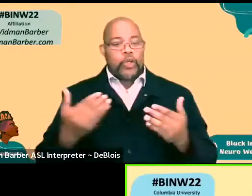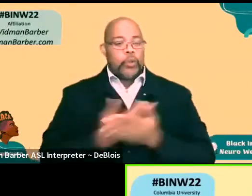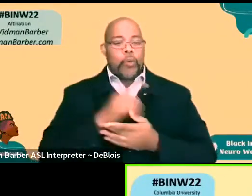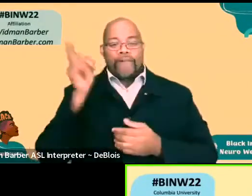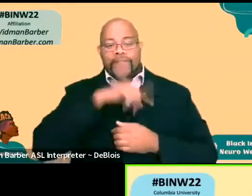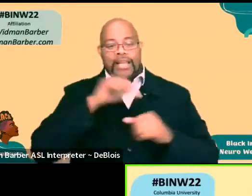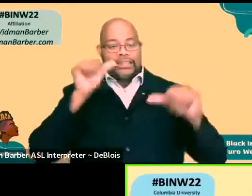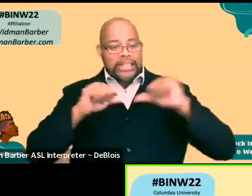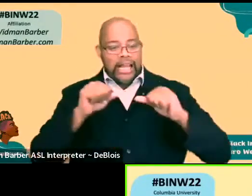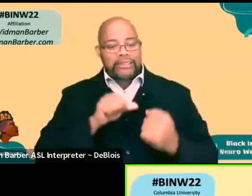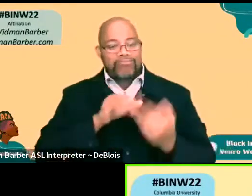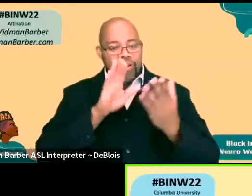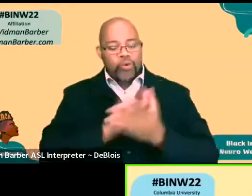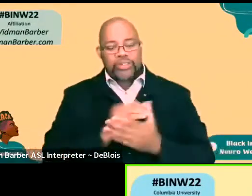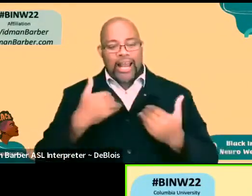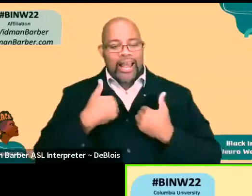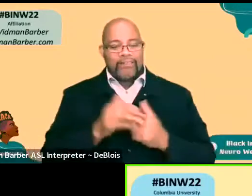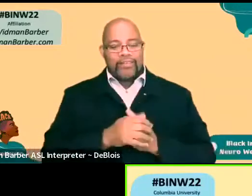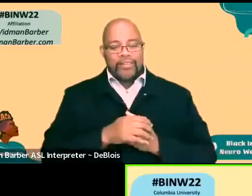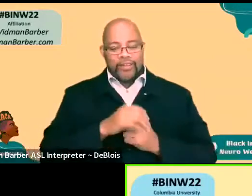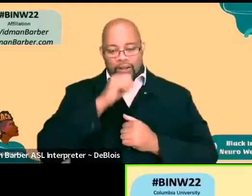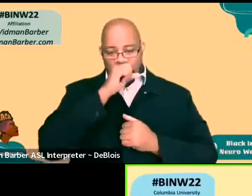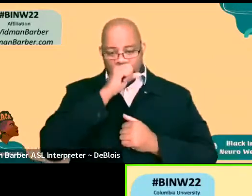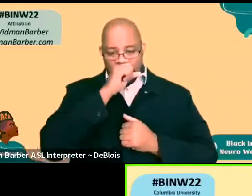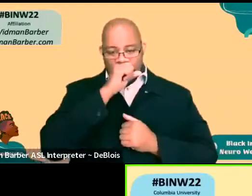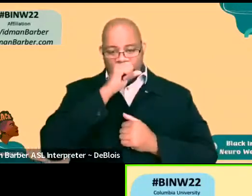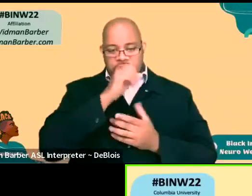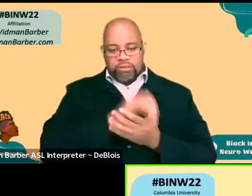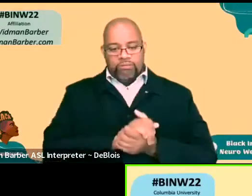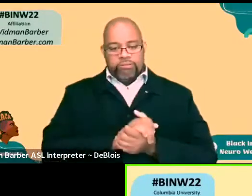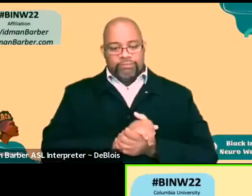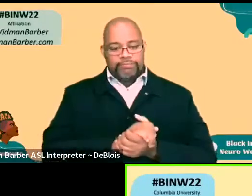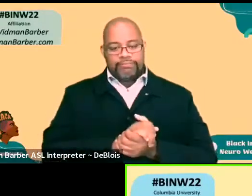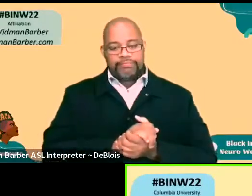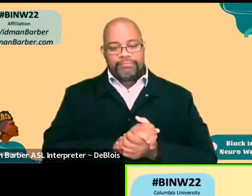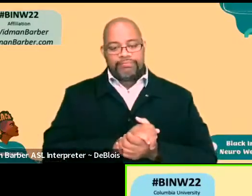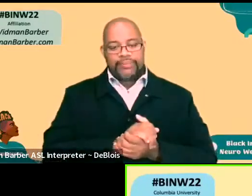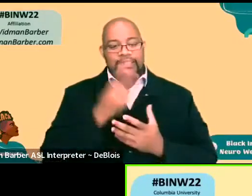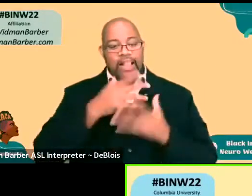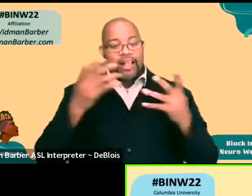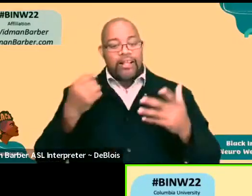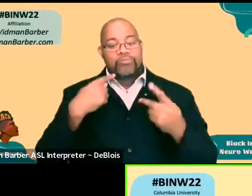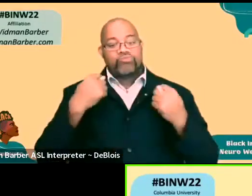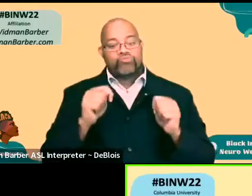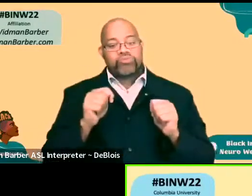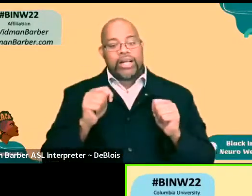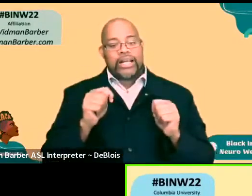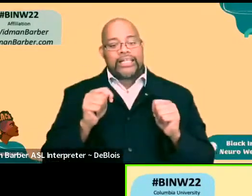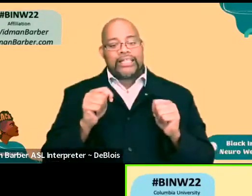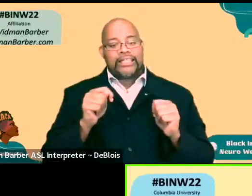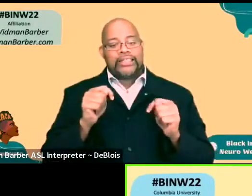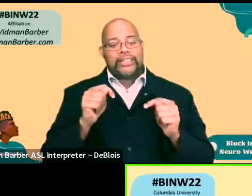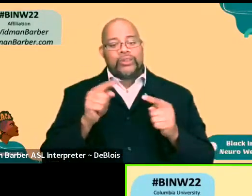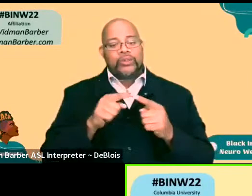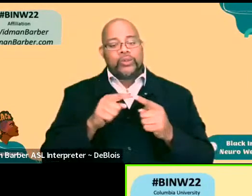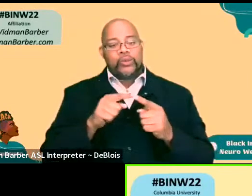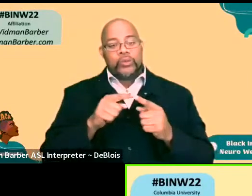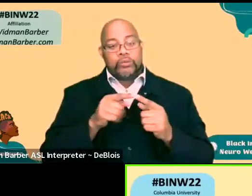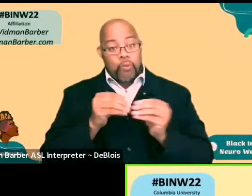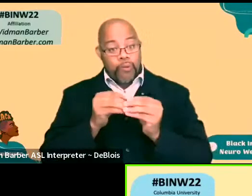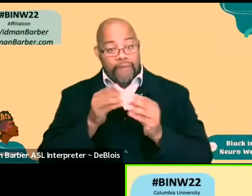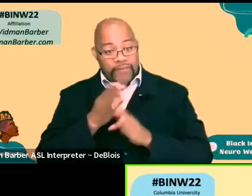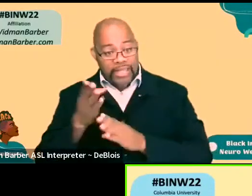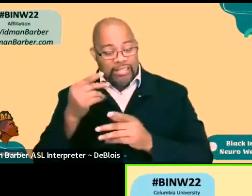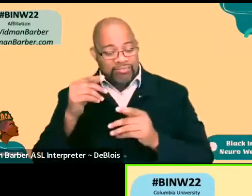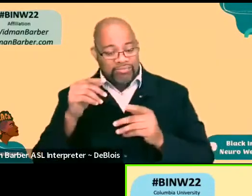neo-phrenology approach they're having. I see a lot of, I'm trying to take it to the fMRI field now, because I see a